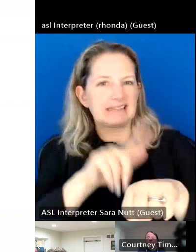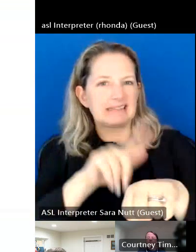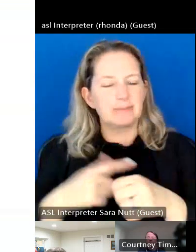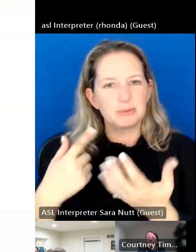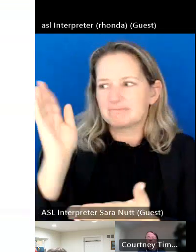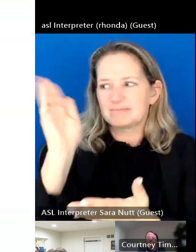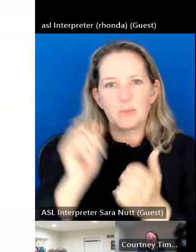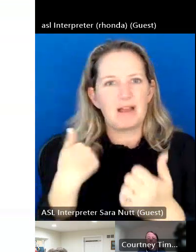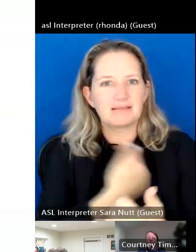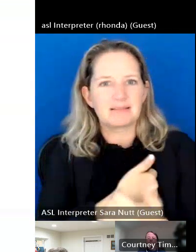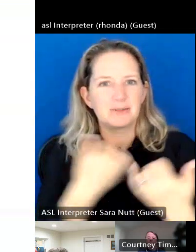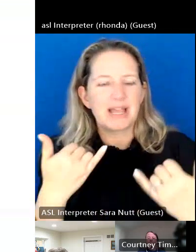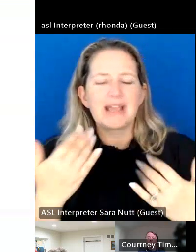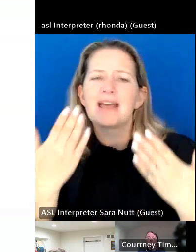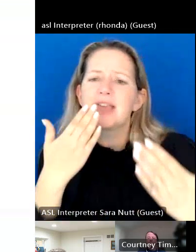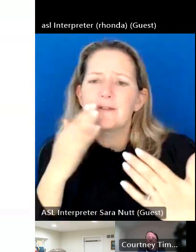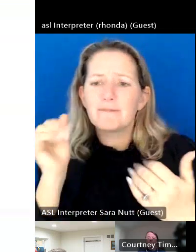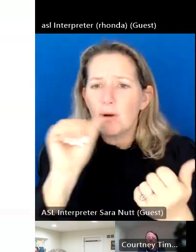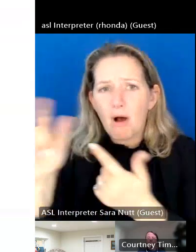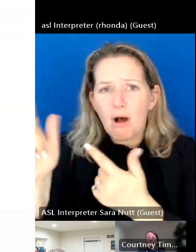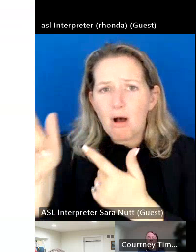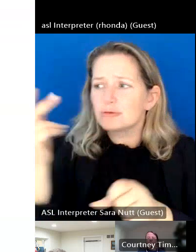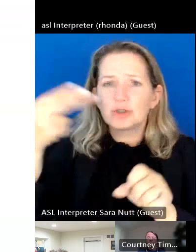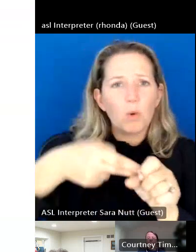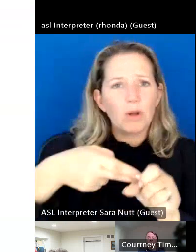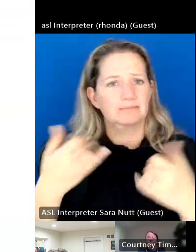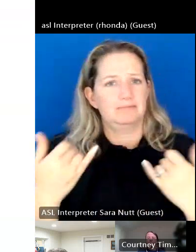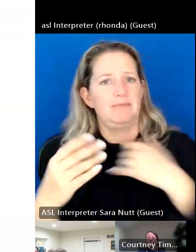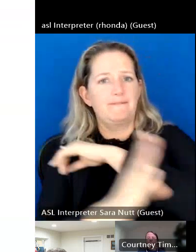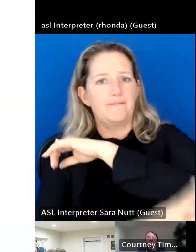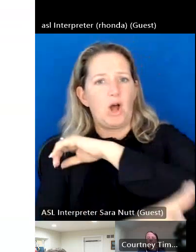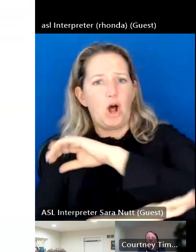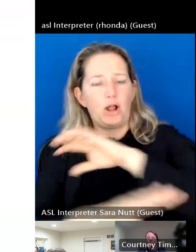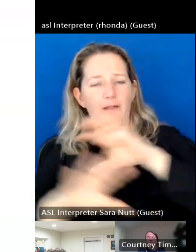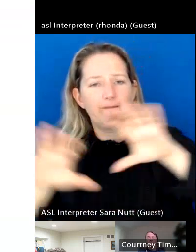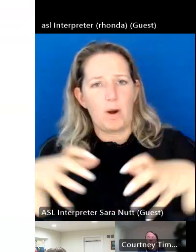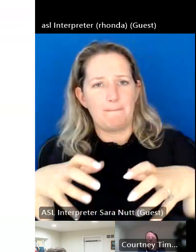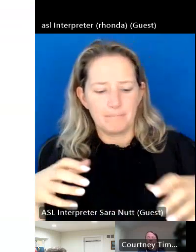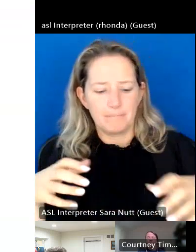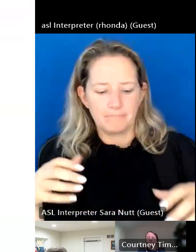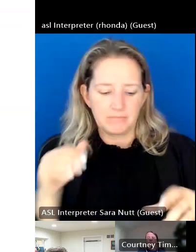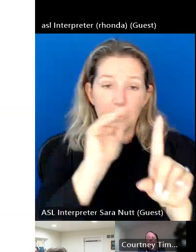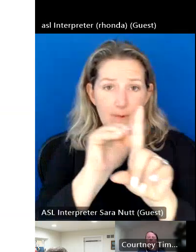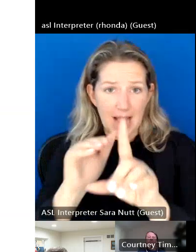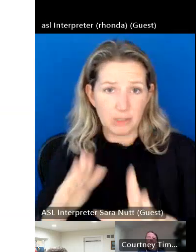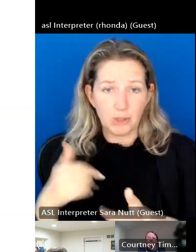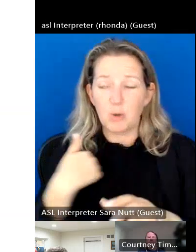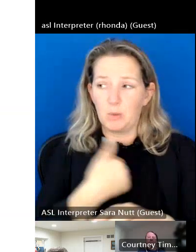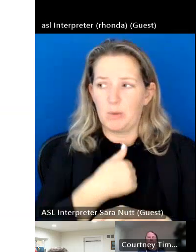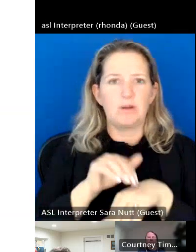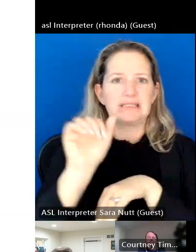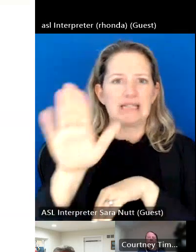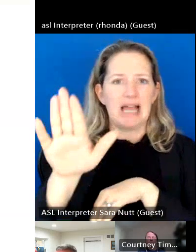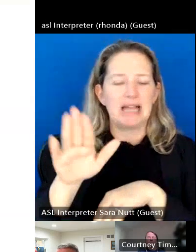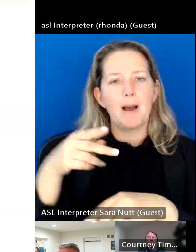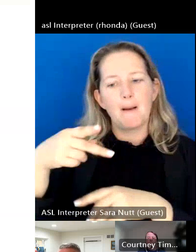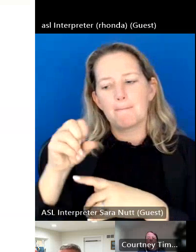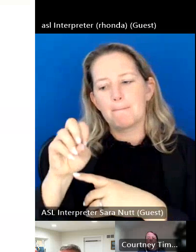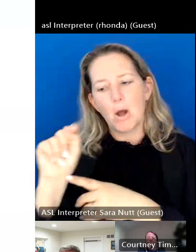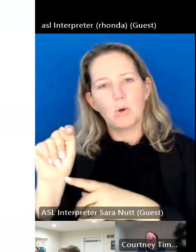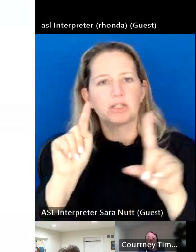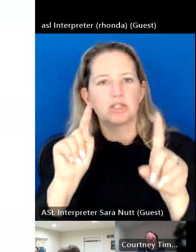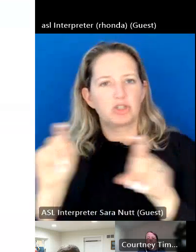joined us for our fall forum. As a reminder, we'll be sending out a post-survey, session survey at the end of the